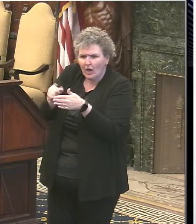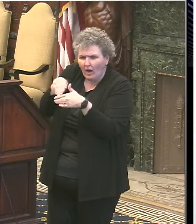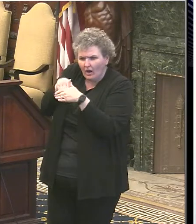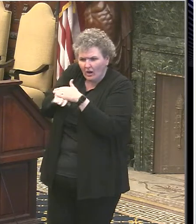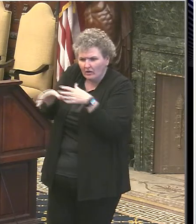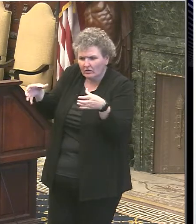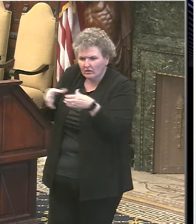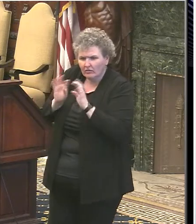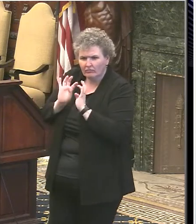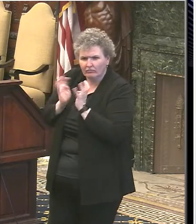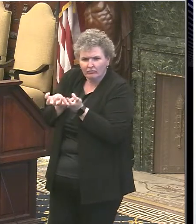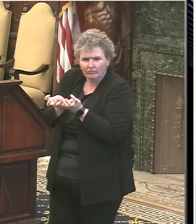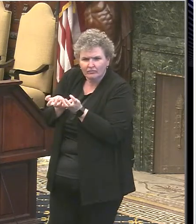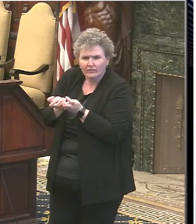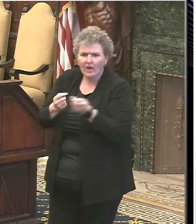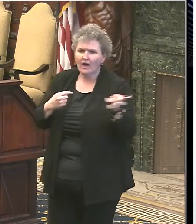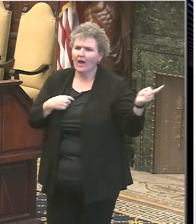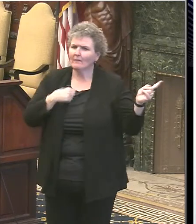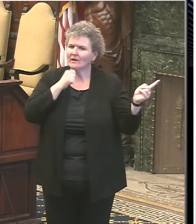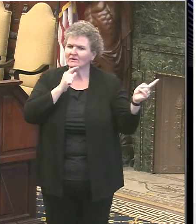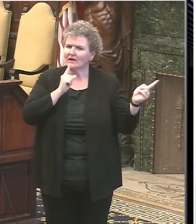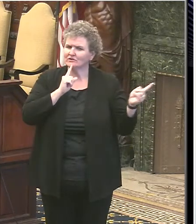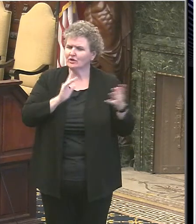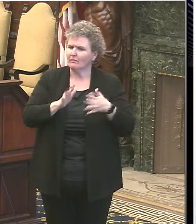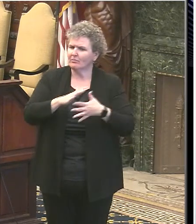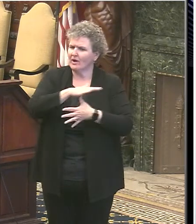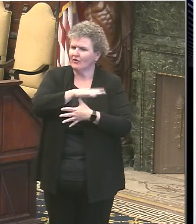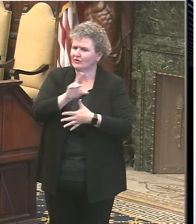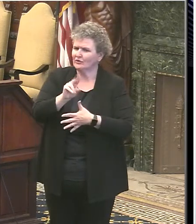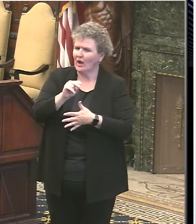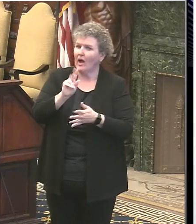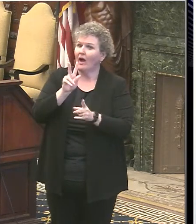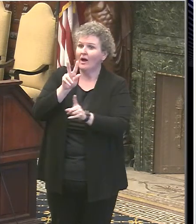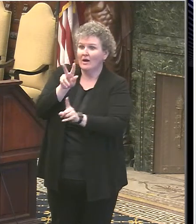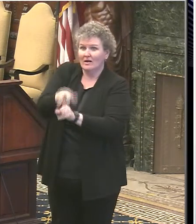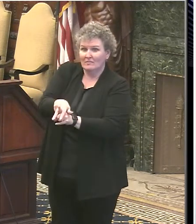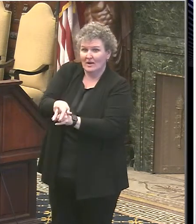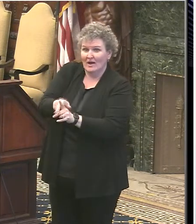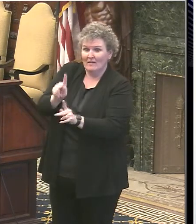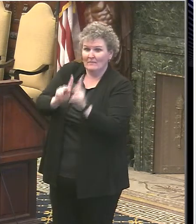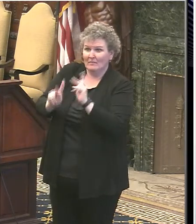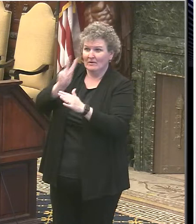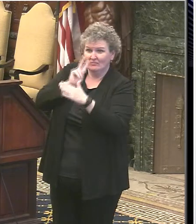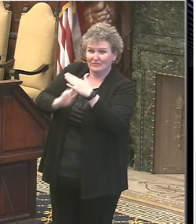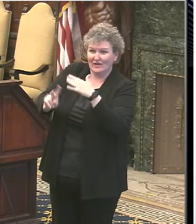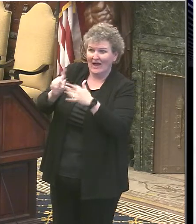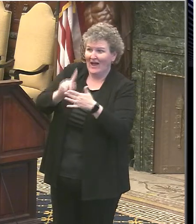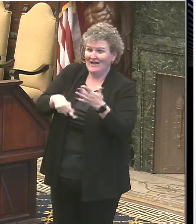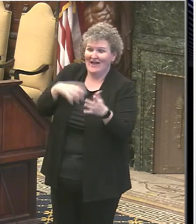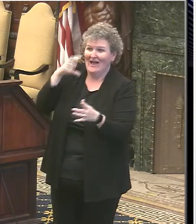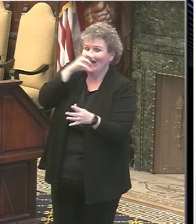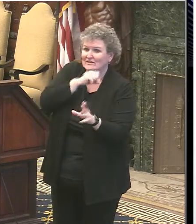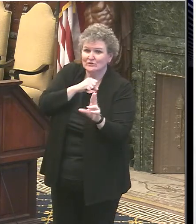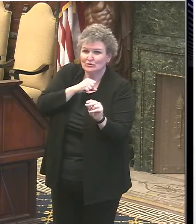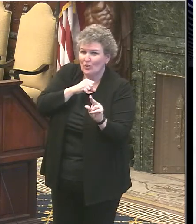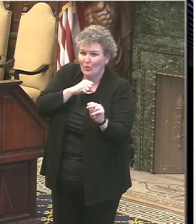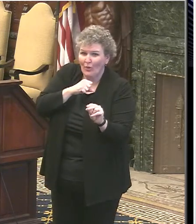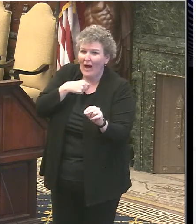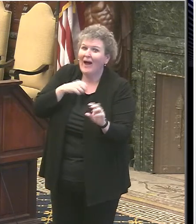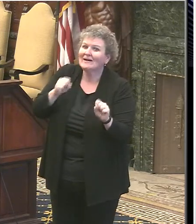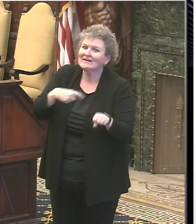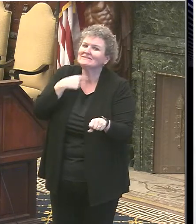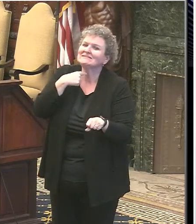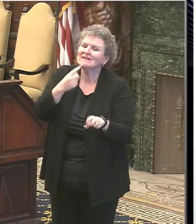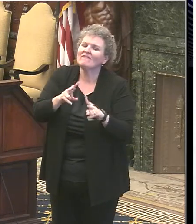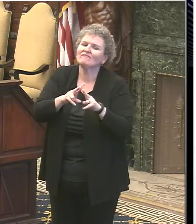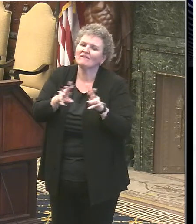I'm not sure I can say primarily because I can't put a number on what fraction of the increase it's related to. I can tell you that it's very common in our